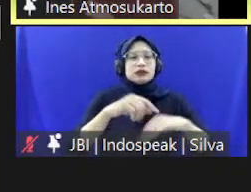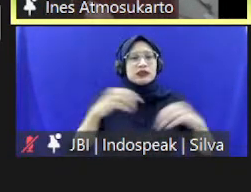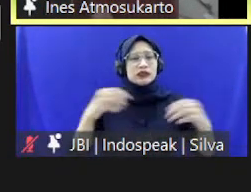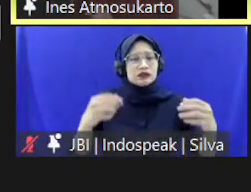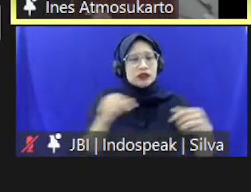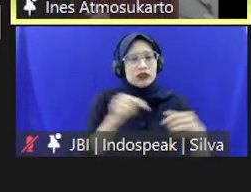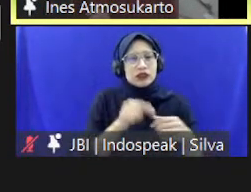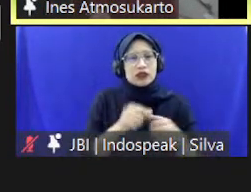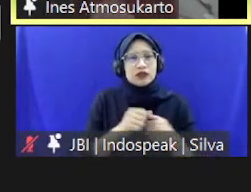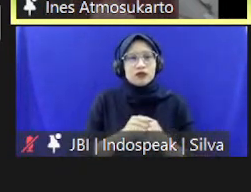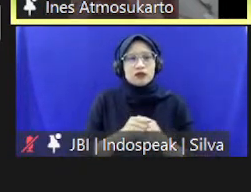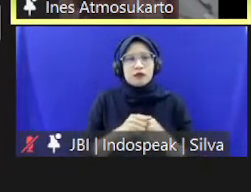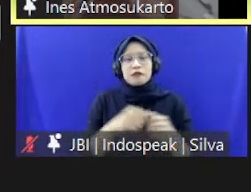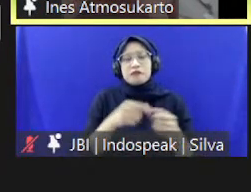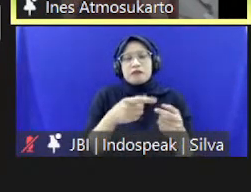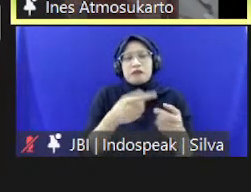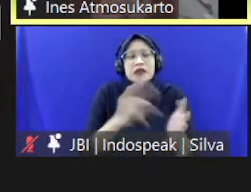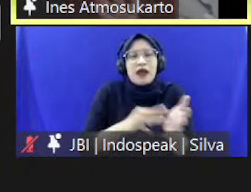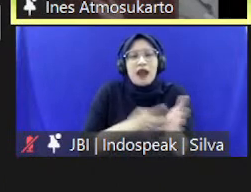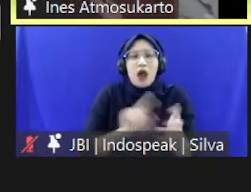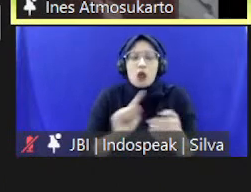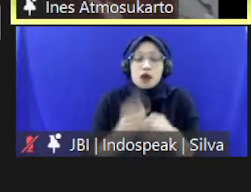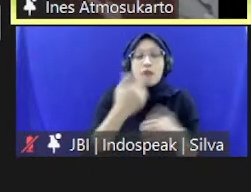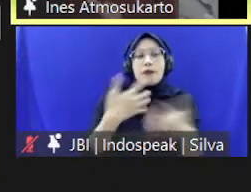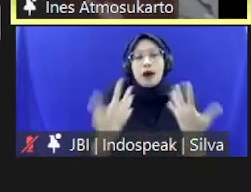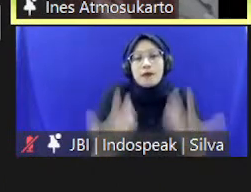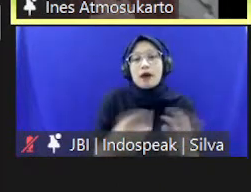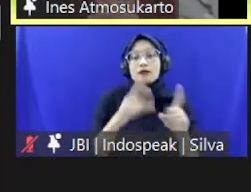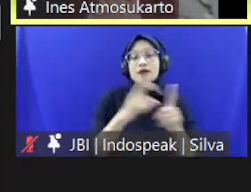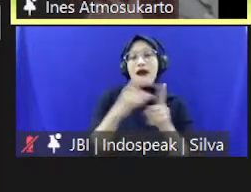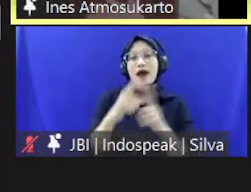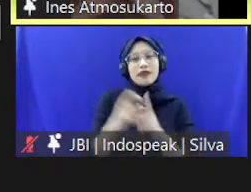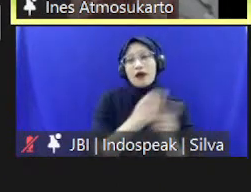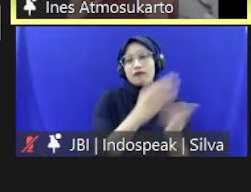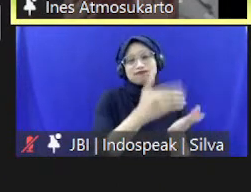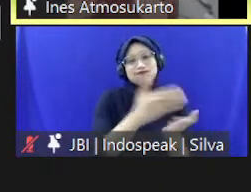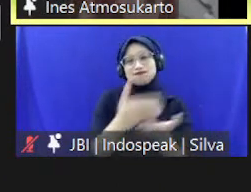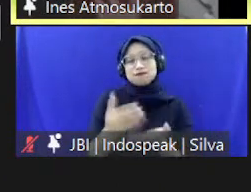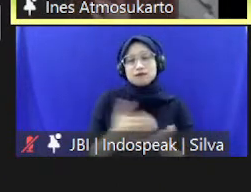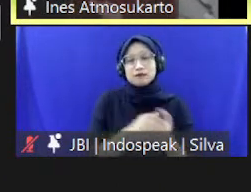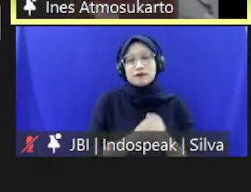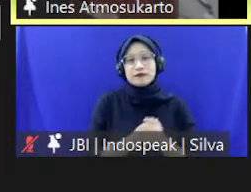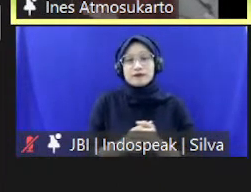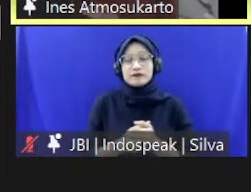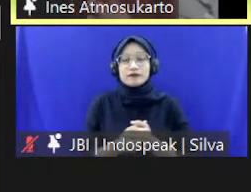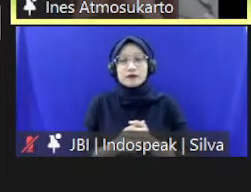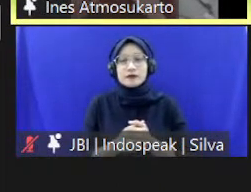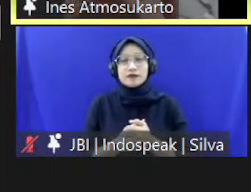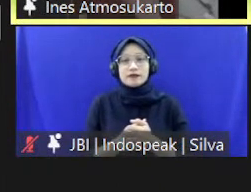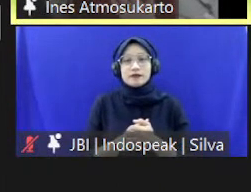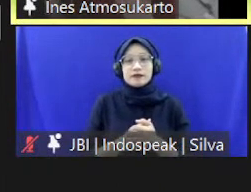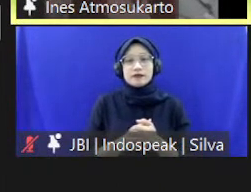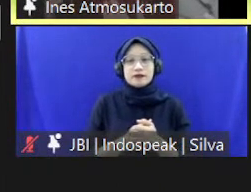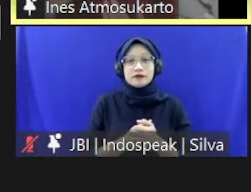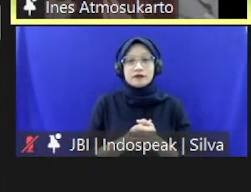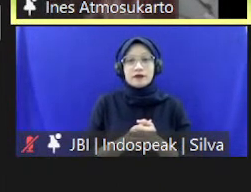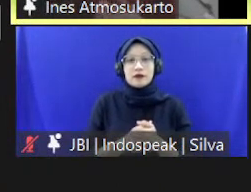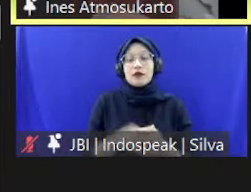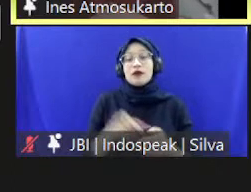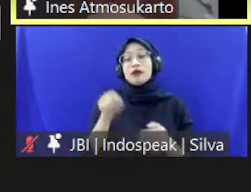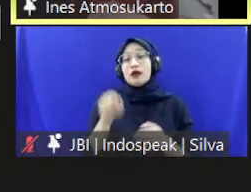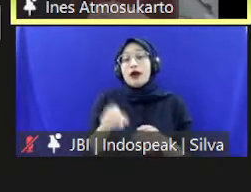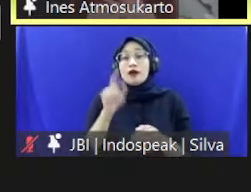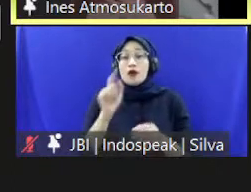as Pak Iqbal showed, this void has been filled by volunteer organizations, which have tirelessly